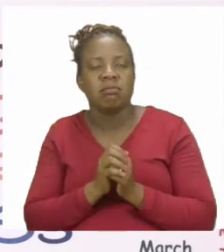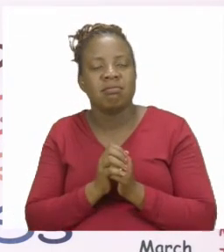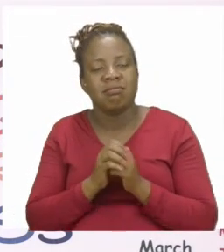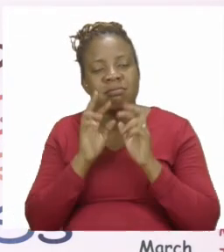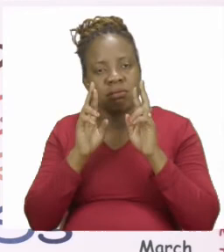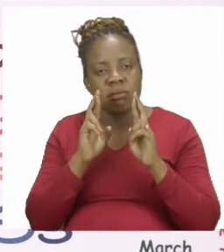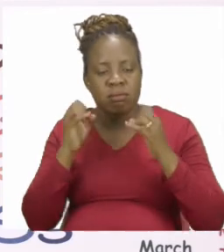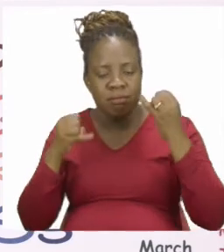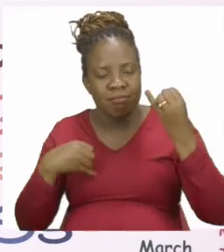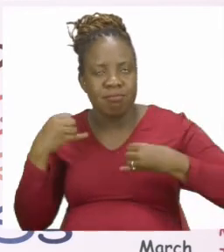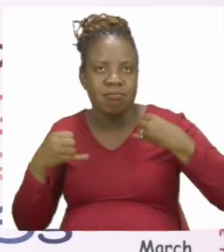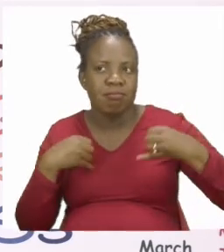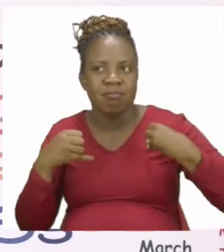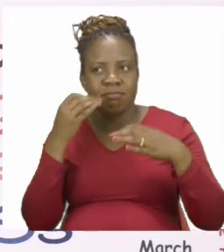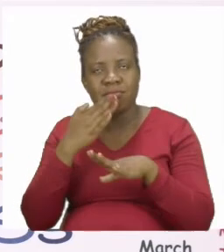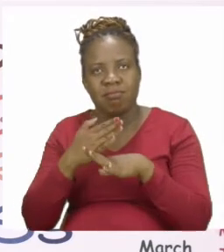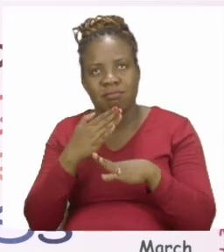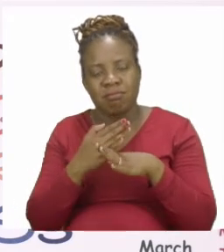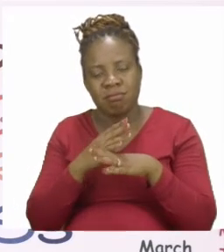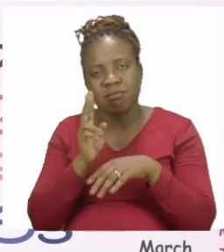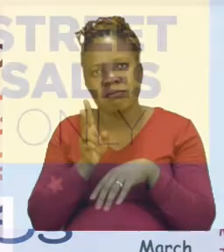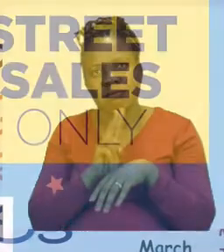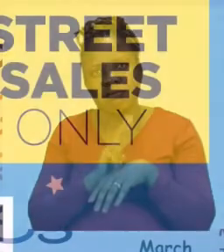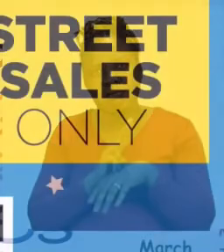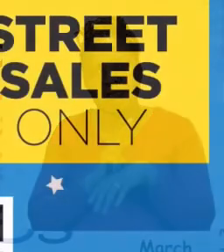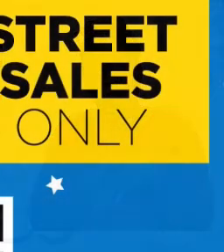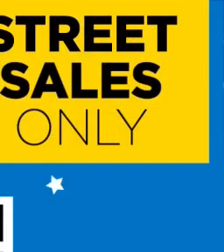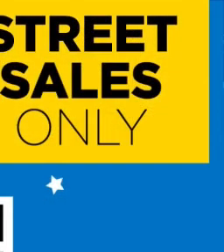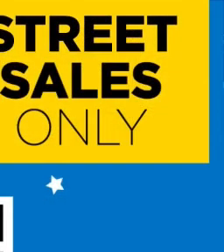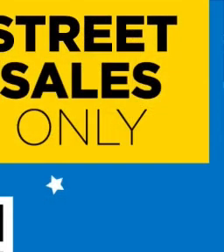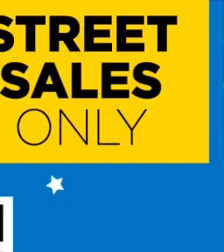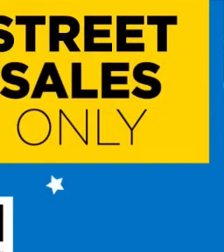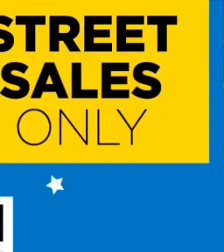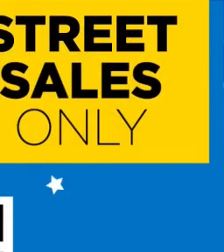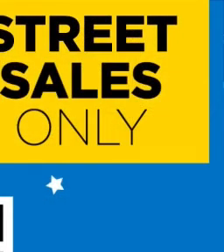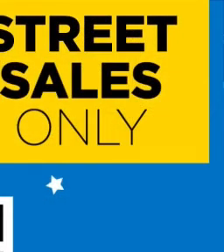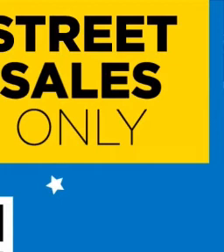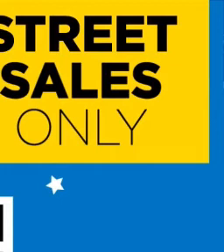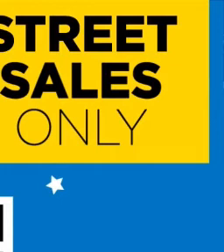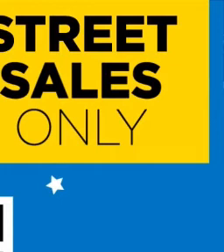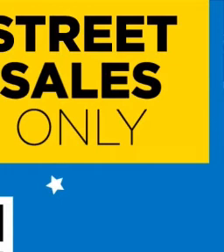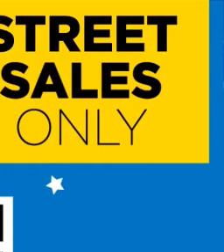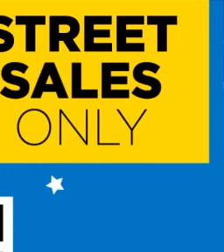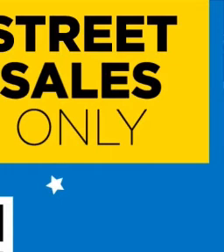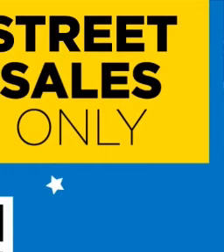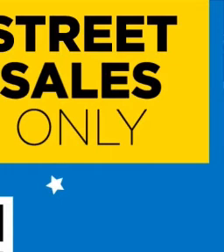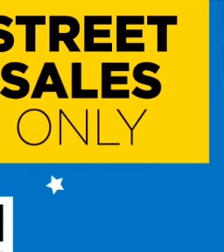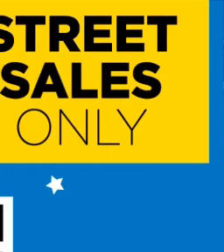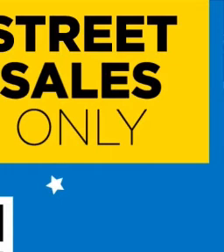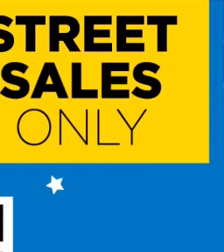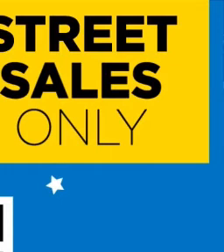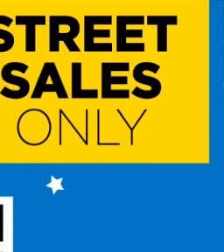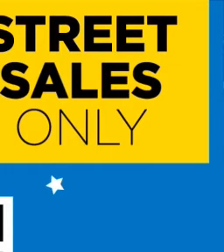this activity. We will see you shortly after the ad break. Follow us on MyZone Facebook Active Kids to watch your daily